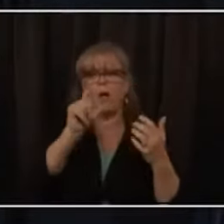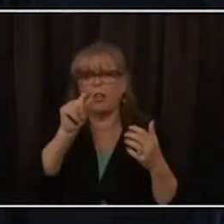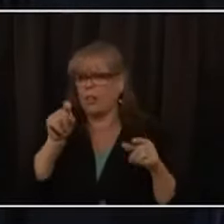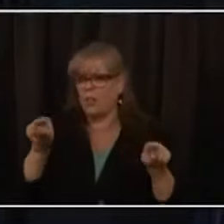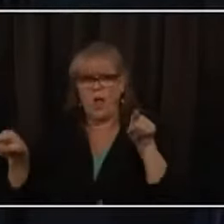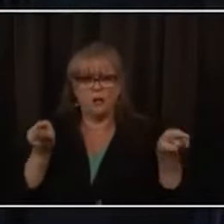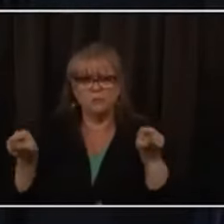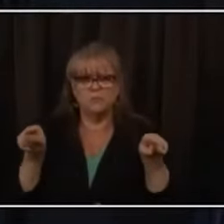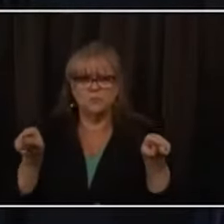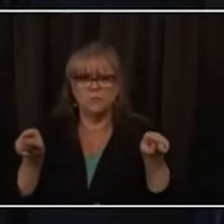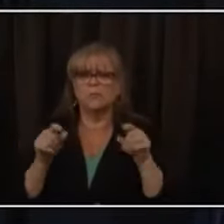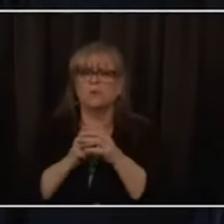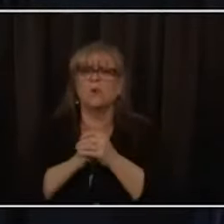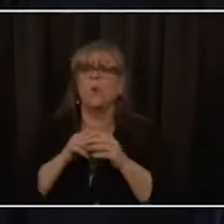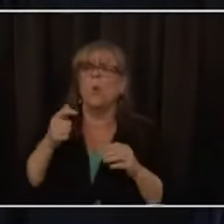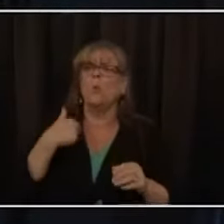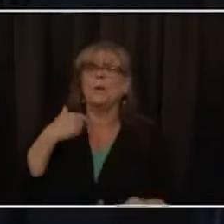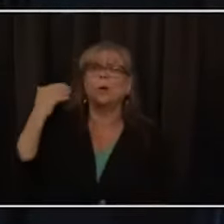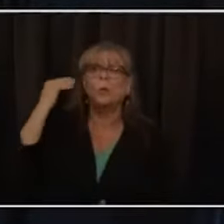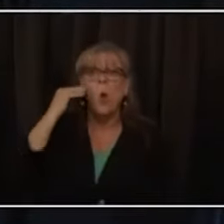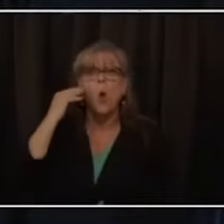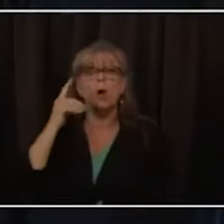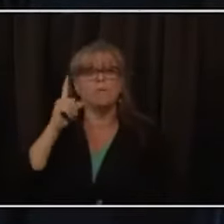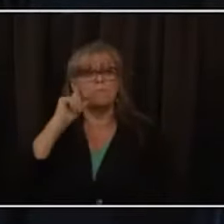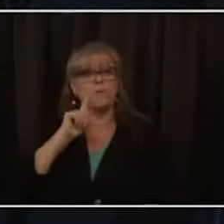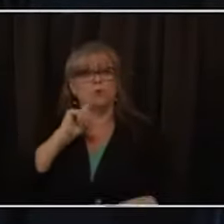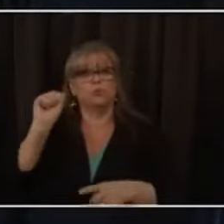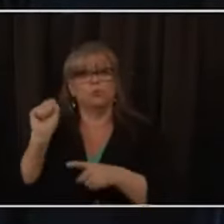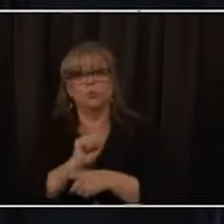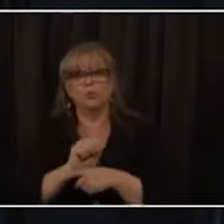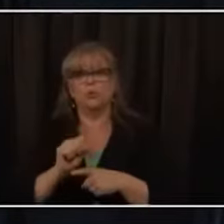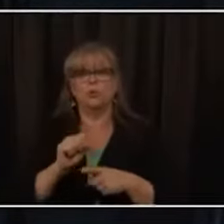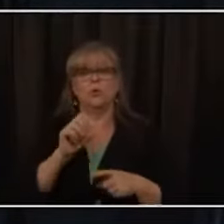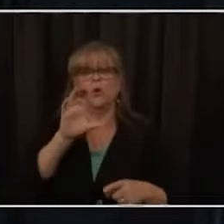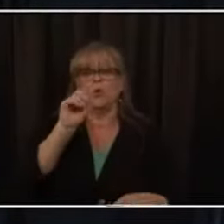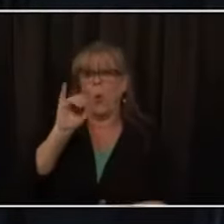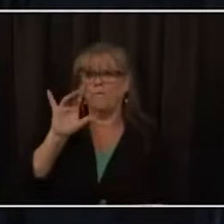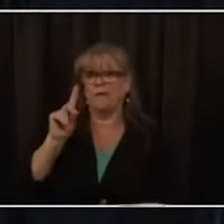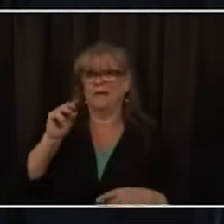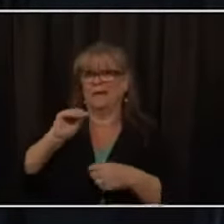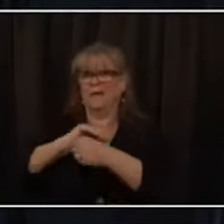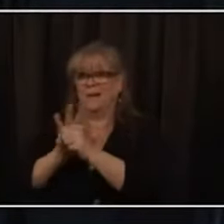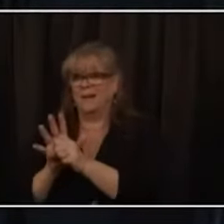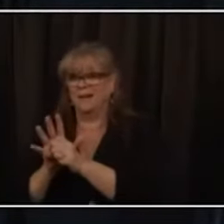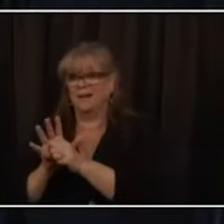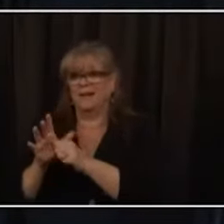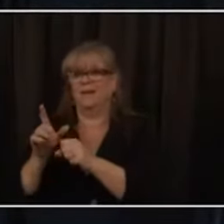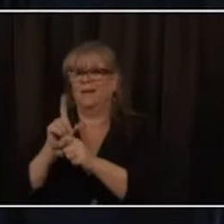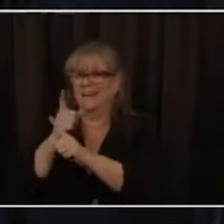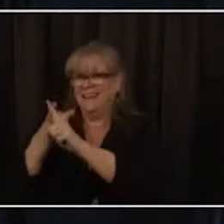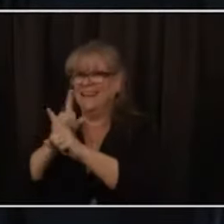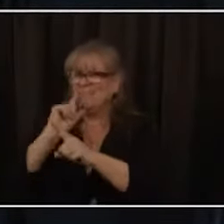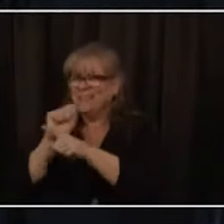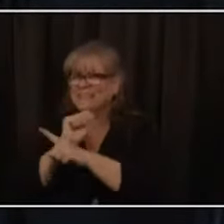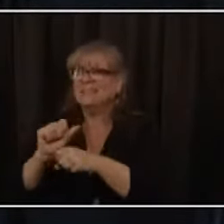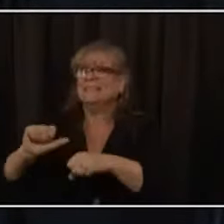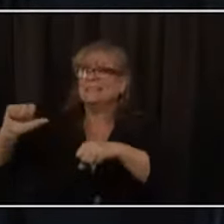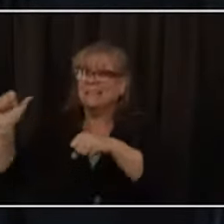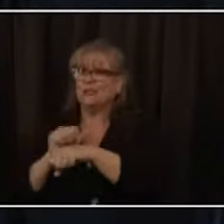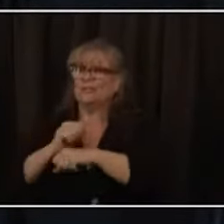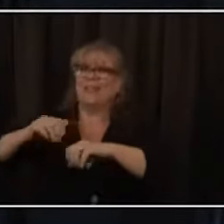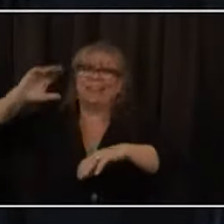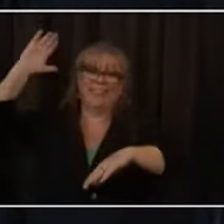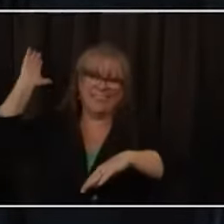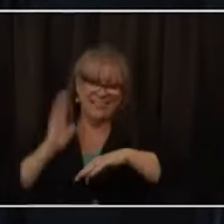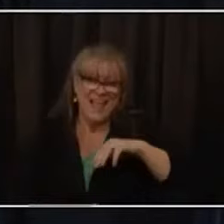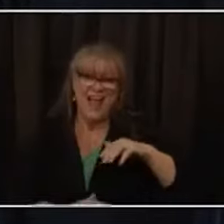COVID-19 is several orders of magnitude more dangerous than the limited reporting of any